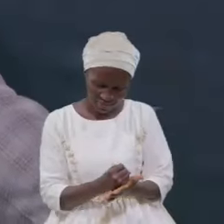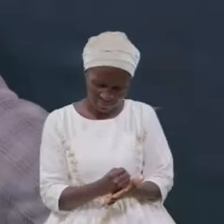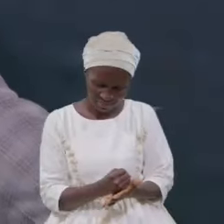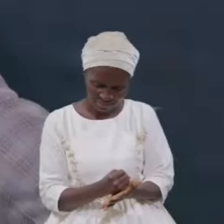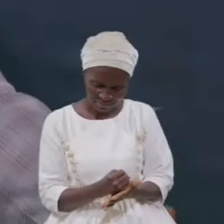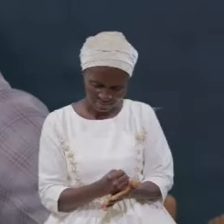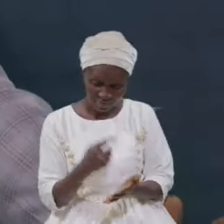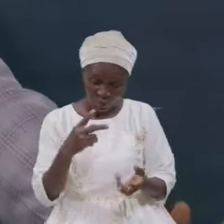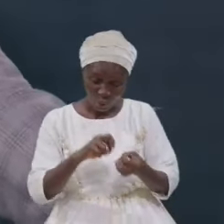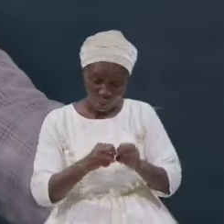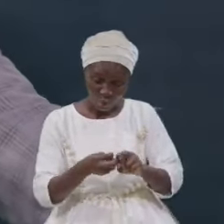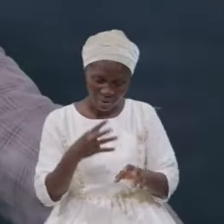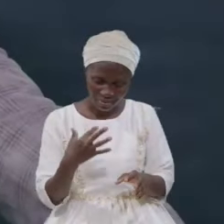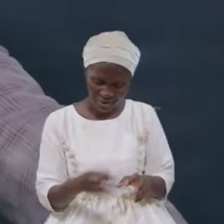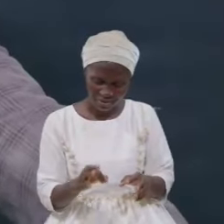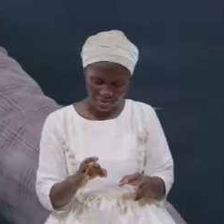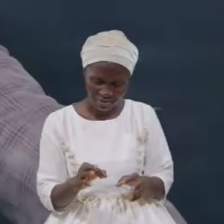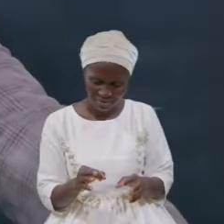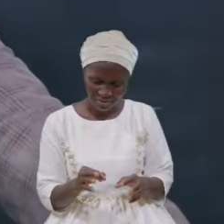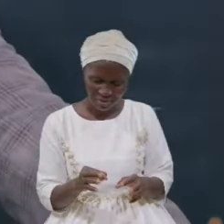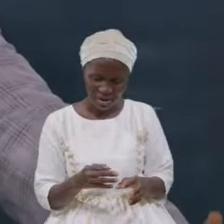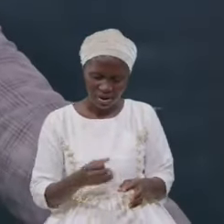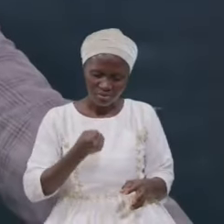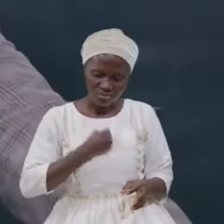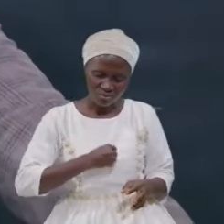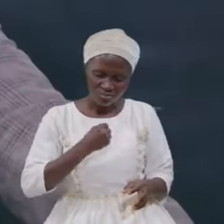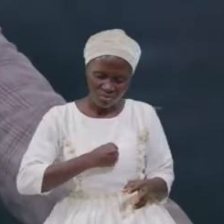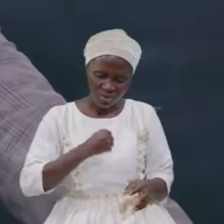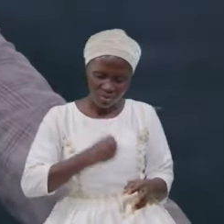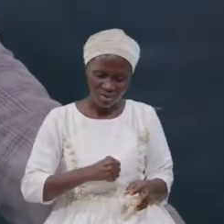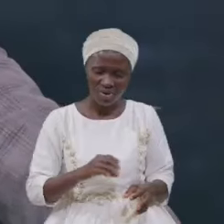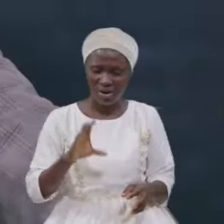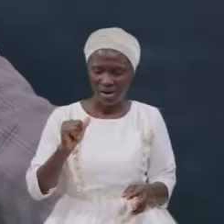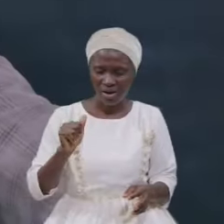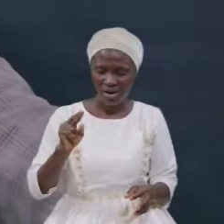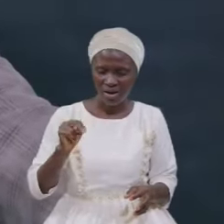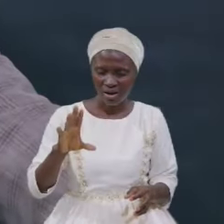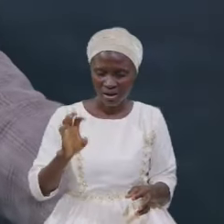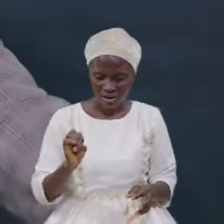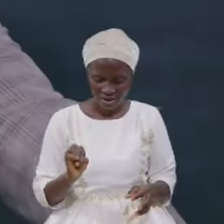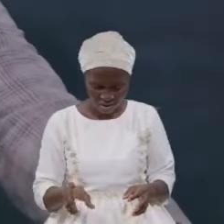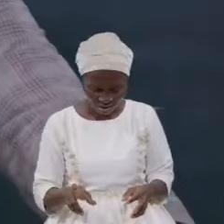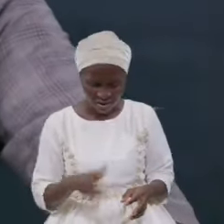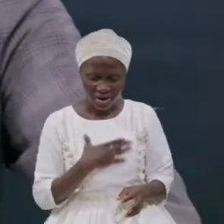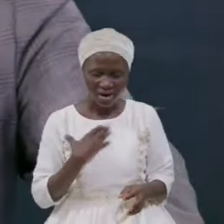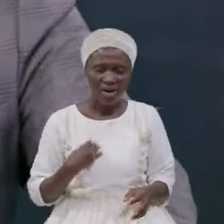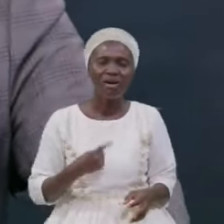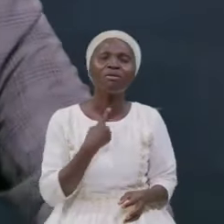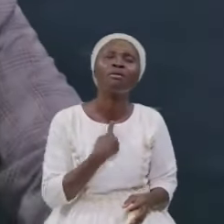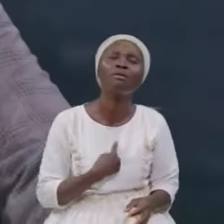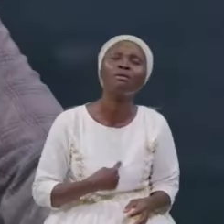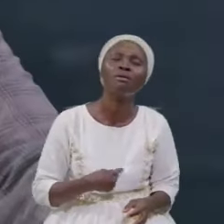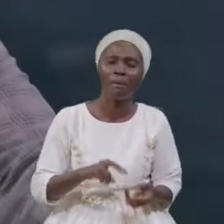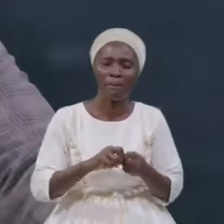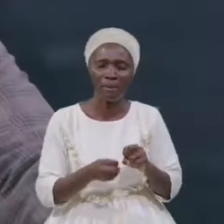asthma, lung cancer and the lung problem, Lord, I pray you make them